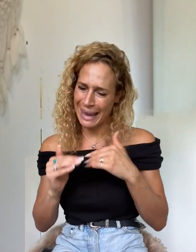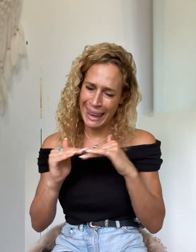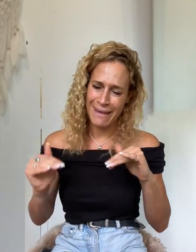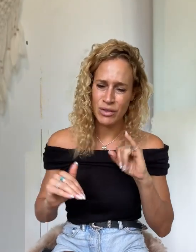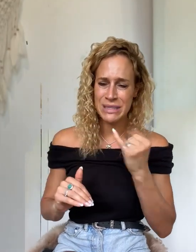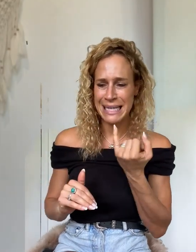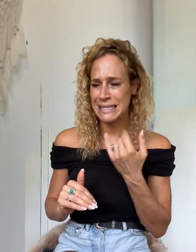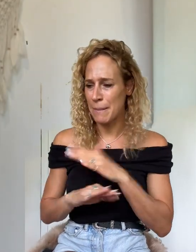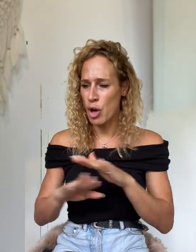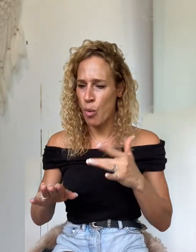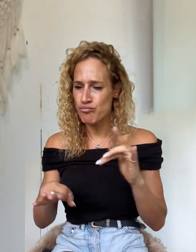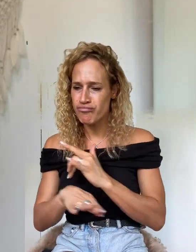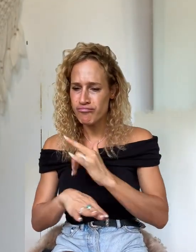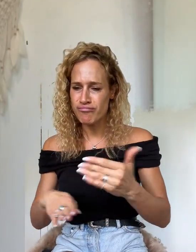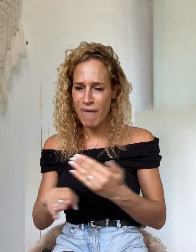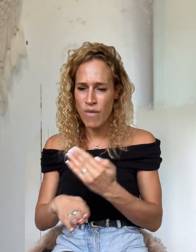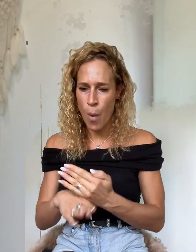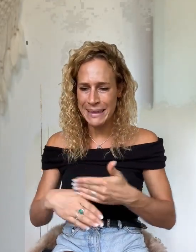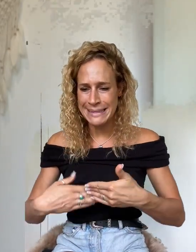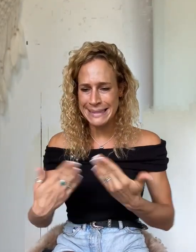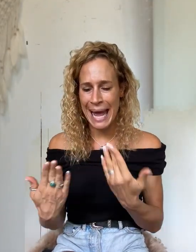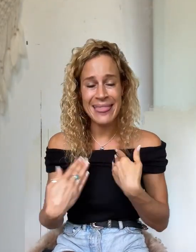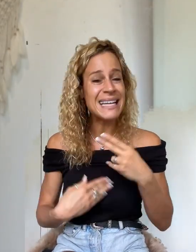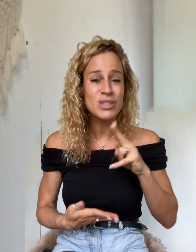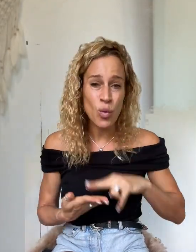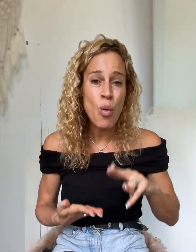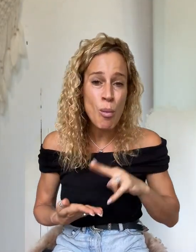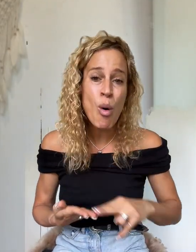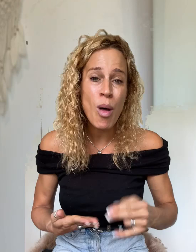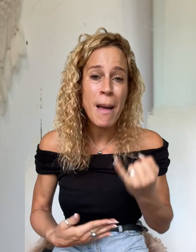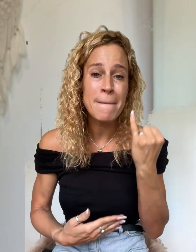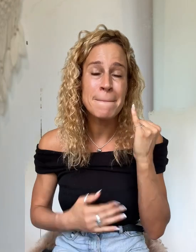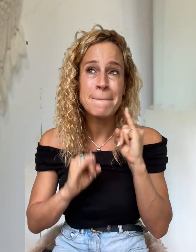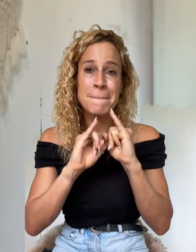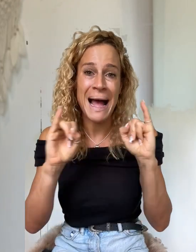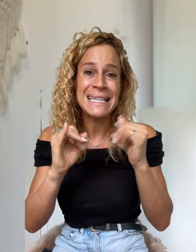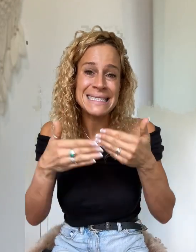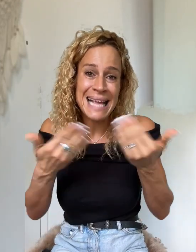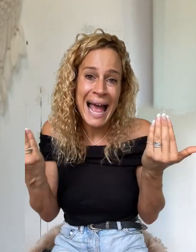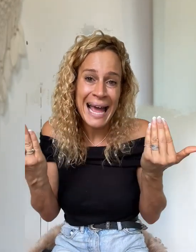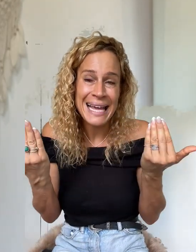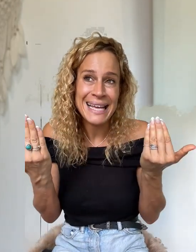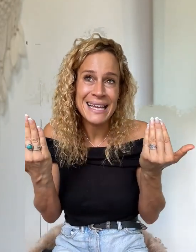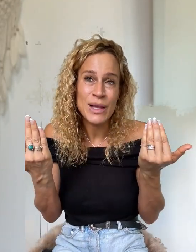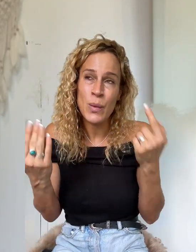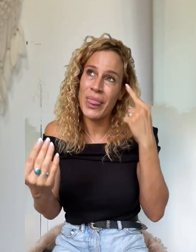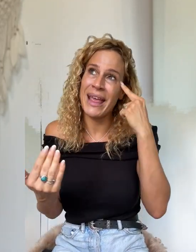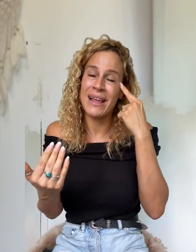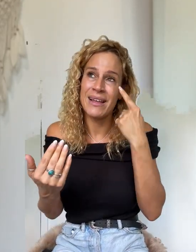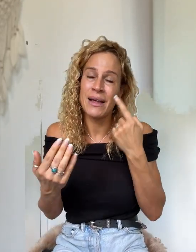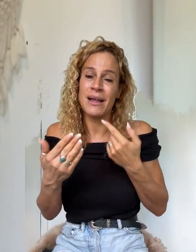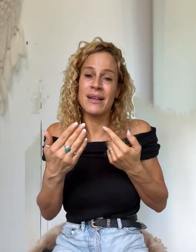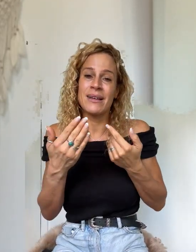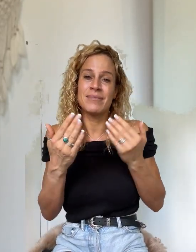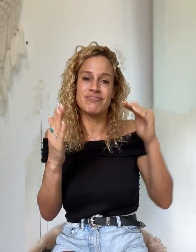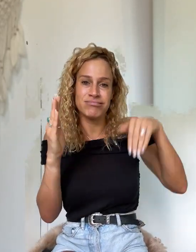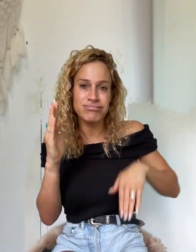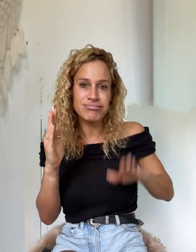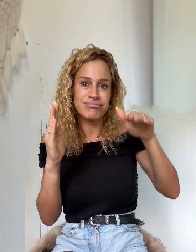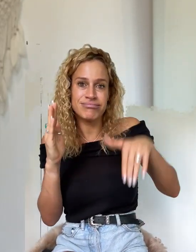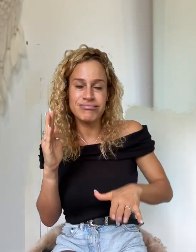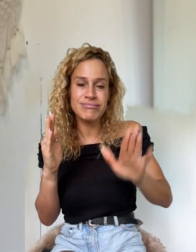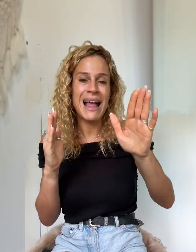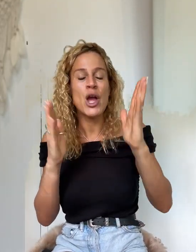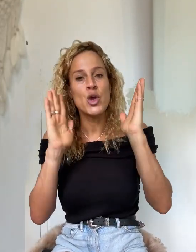this level, or I'm not performing today. And that's normal. It really is normal. But I think the one thing you have to just identify is the